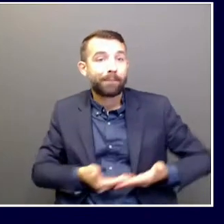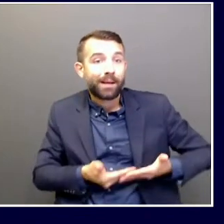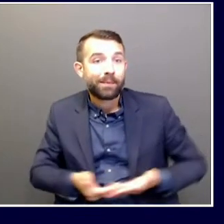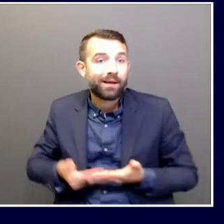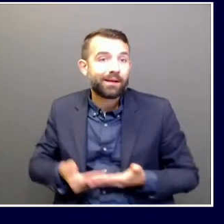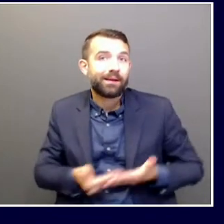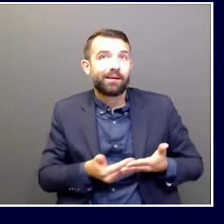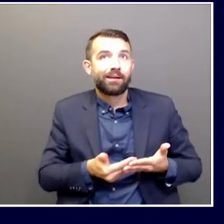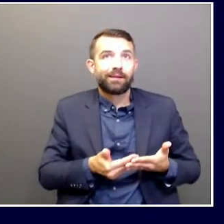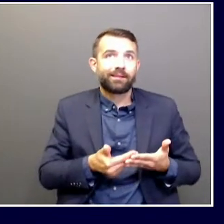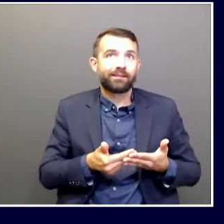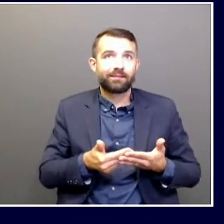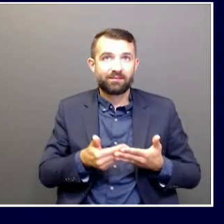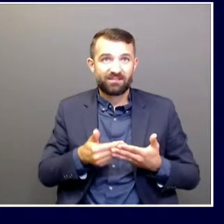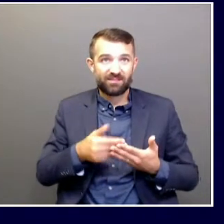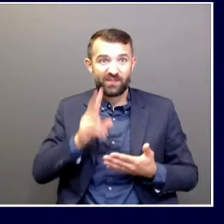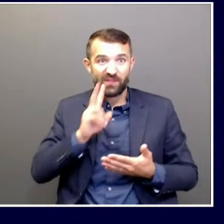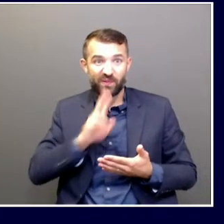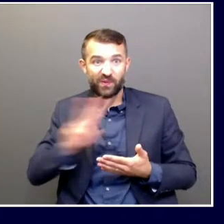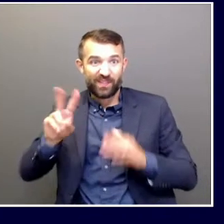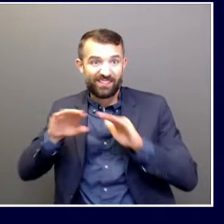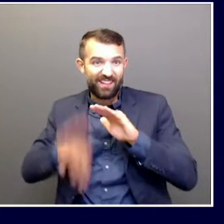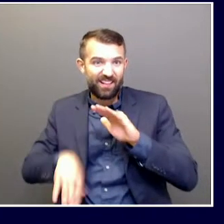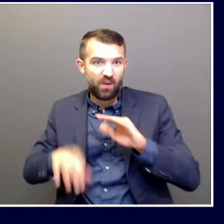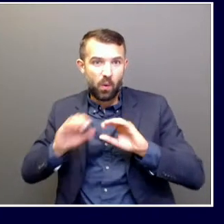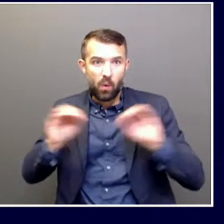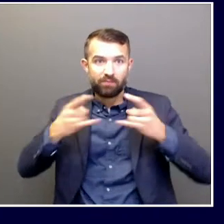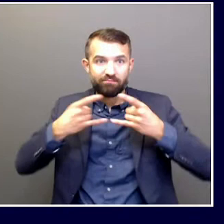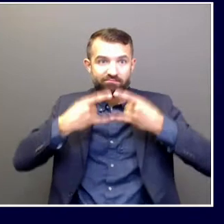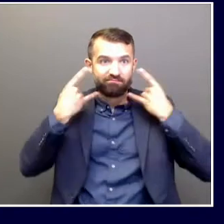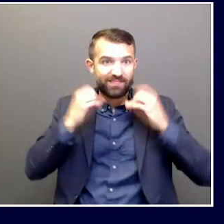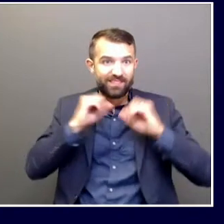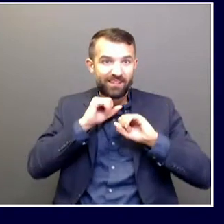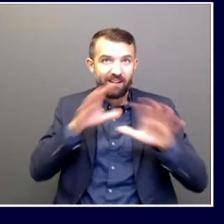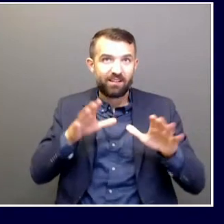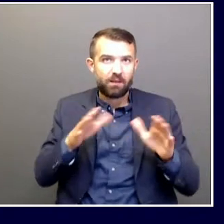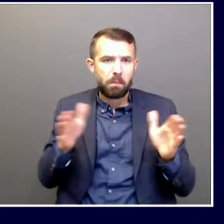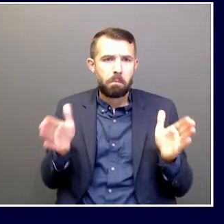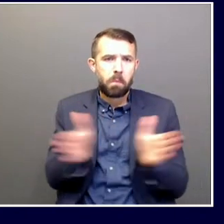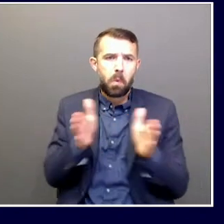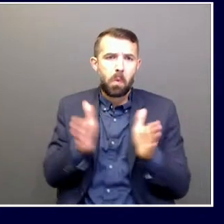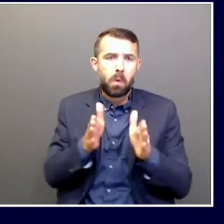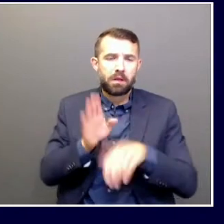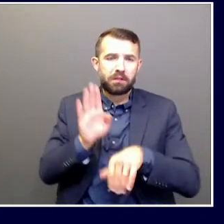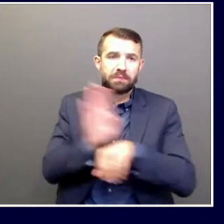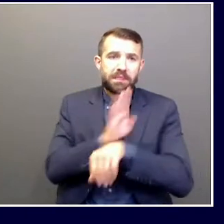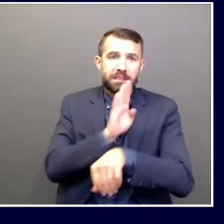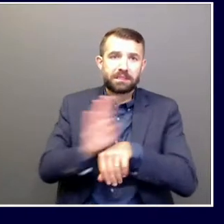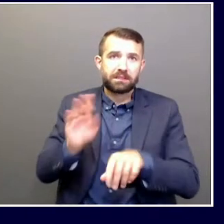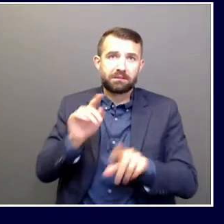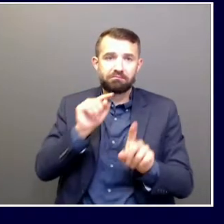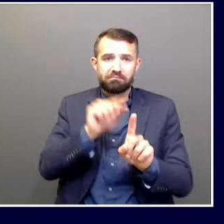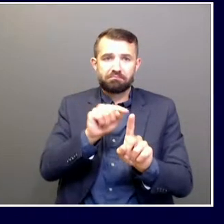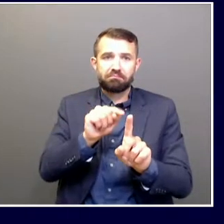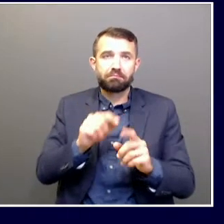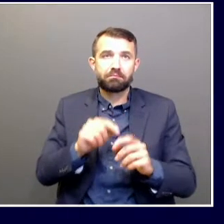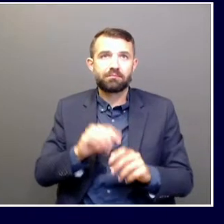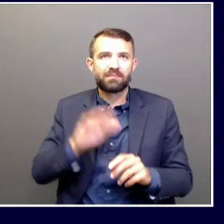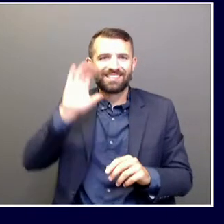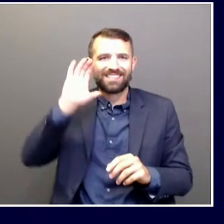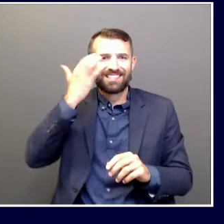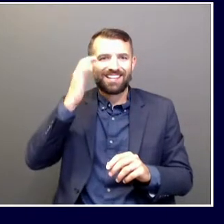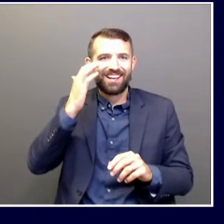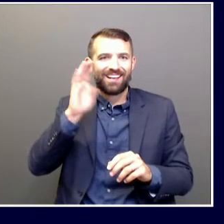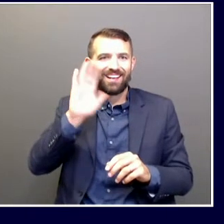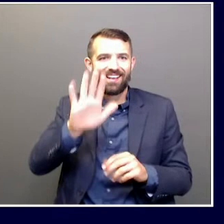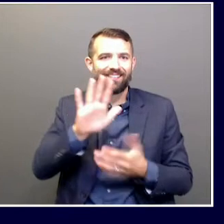mask. And as a small business, some of these childcare centers fall into what appears to be a bit of a gray area.